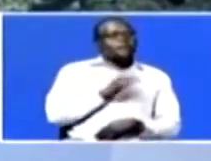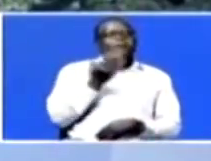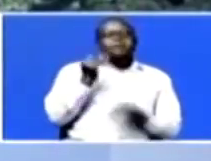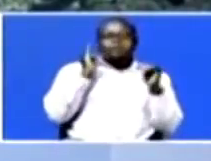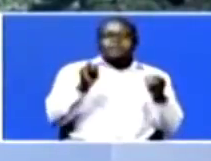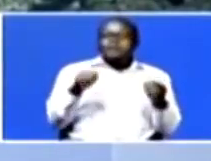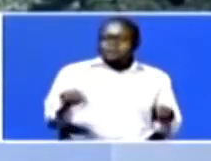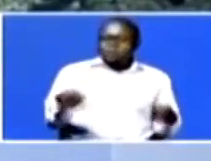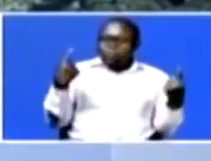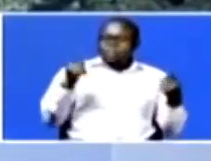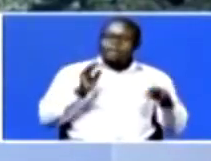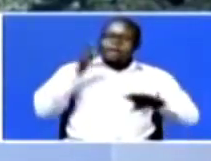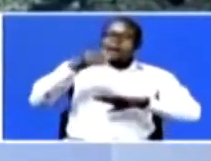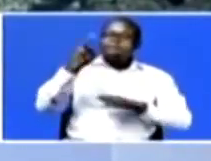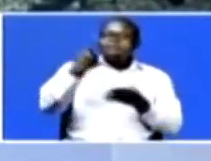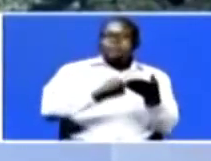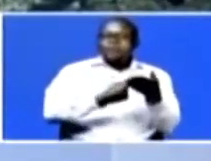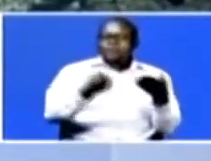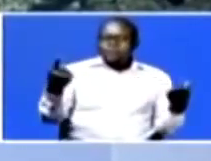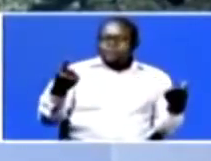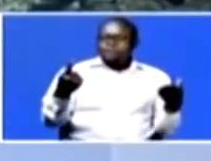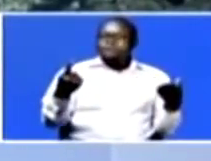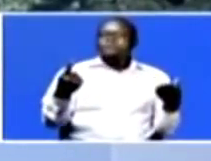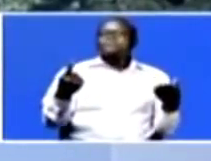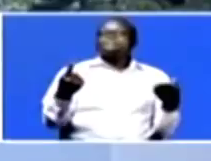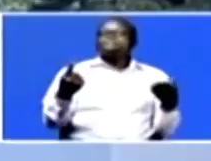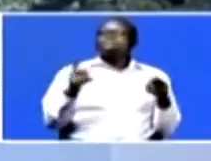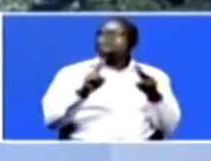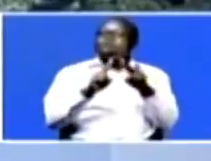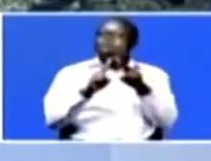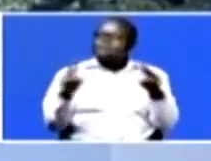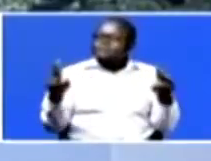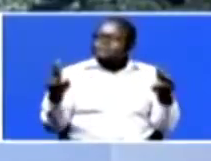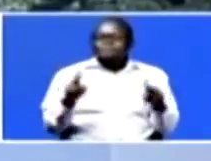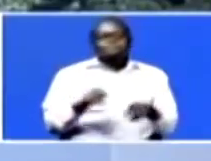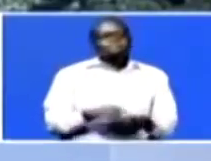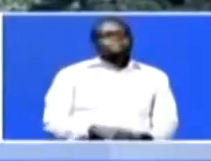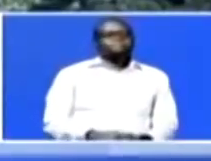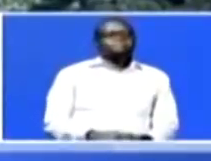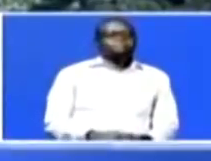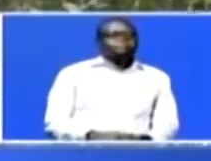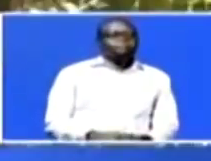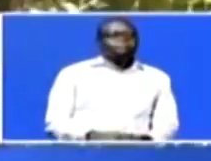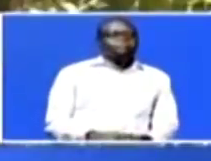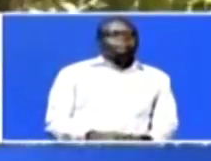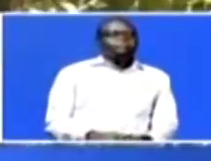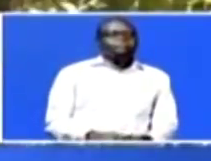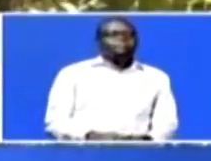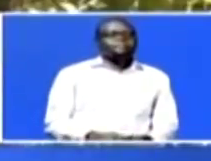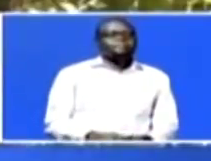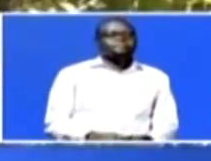renewed clashes after a week of an uneasy calm following peace efforts.